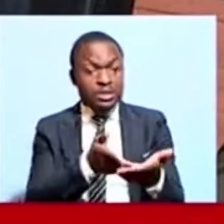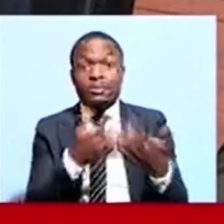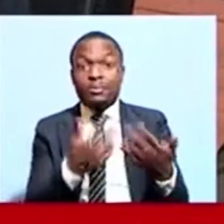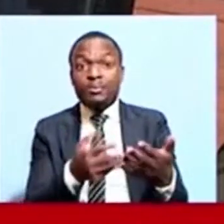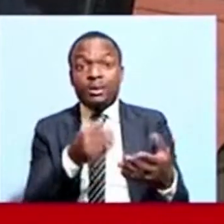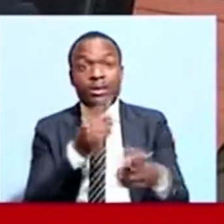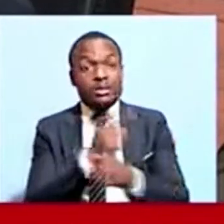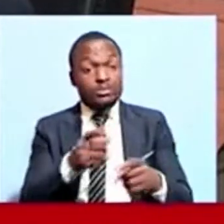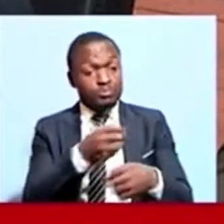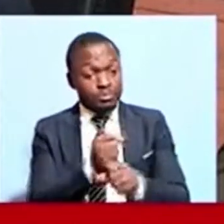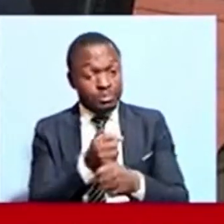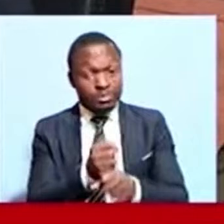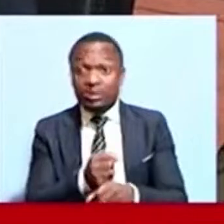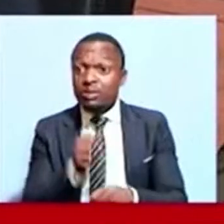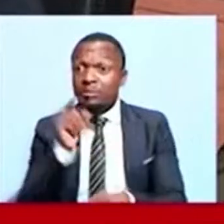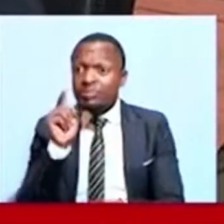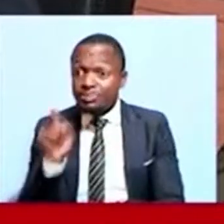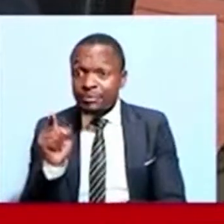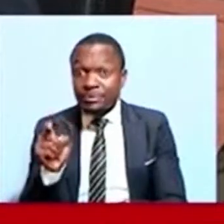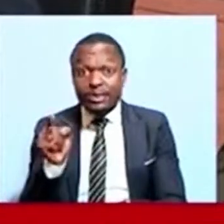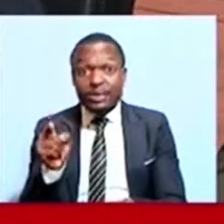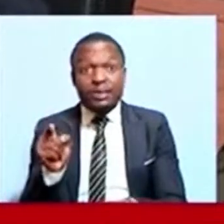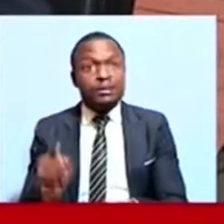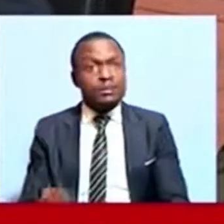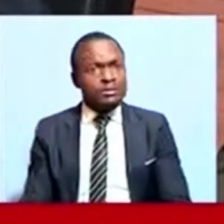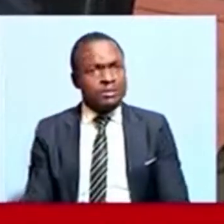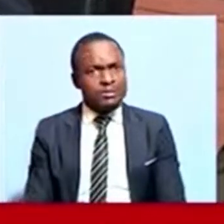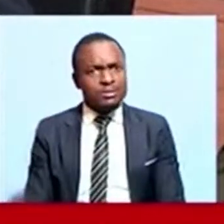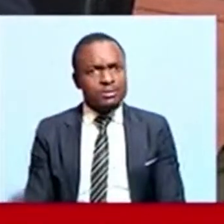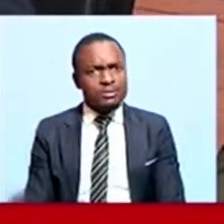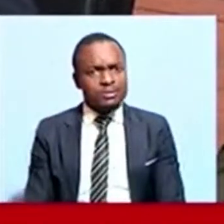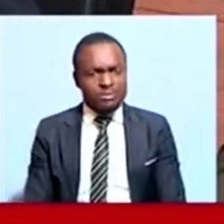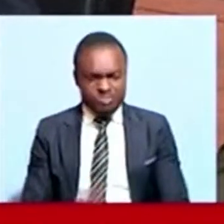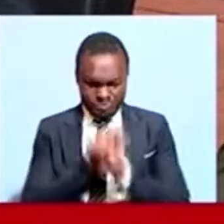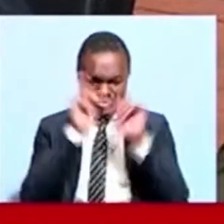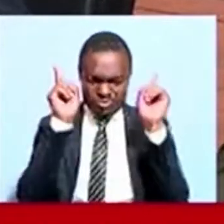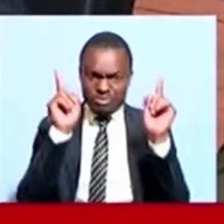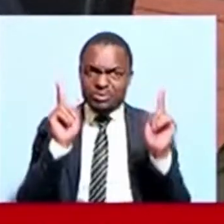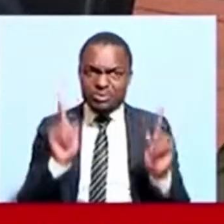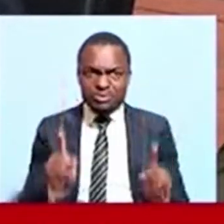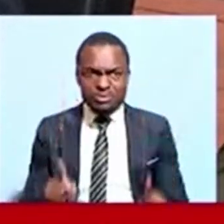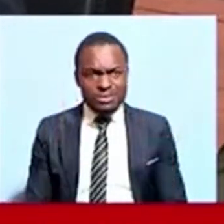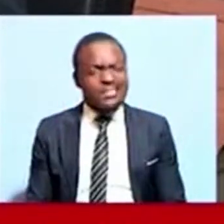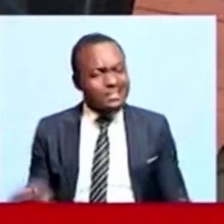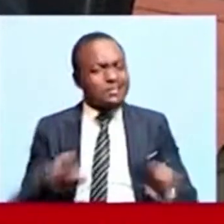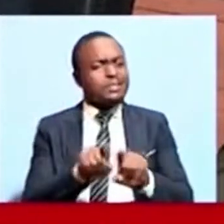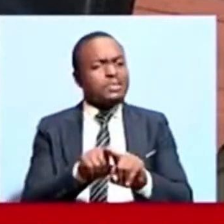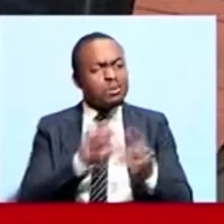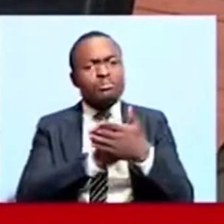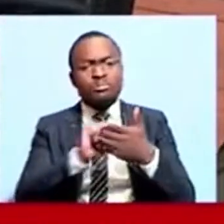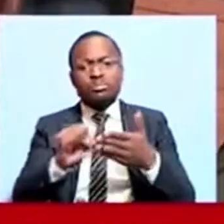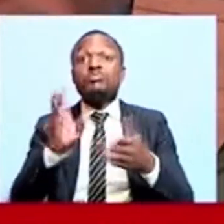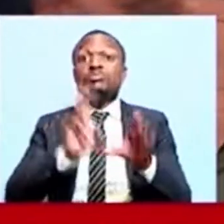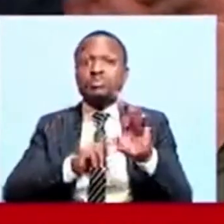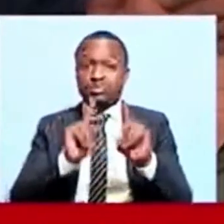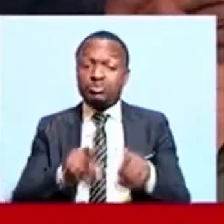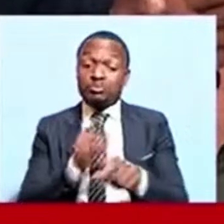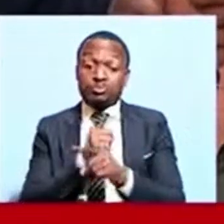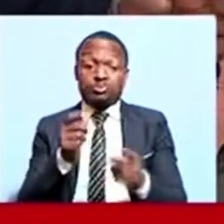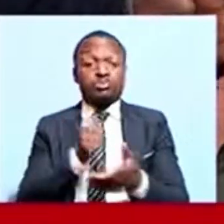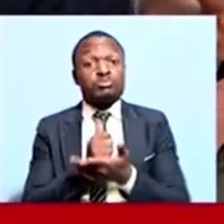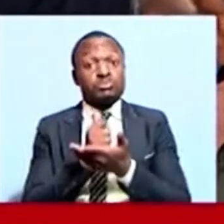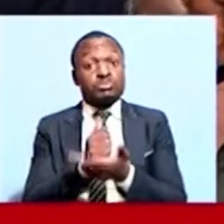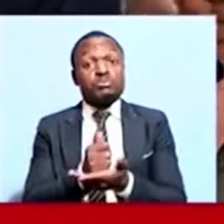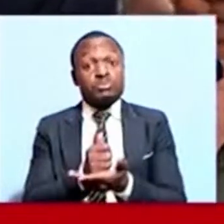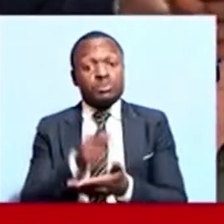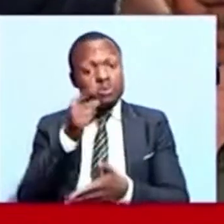So me, I'm getting weakened and shocked by this same statement. Chair, I'm just helping you. I know